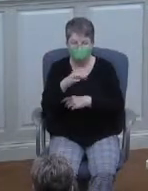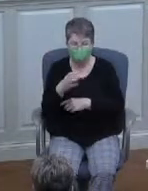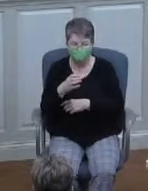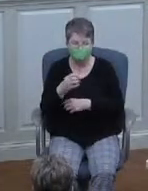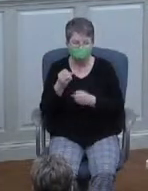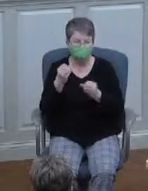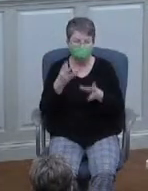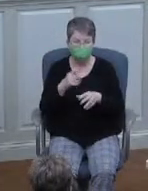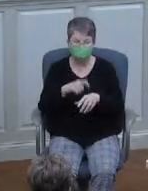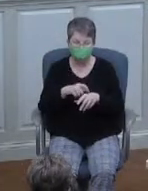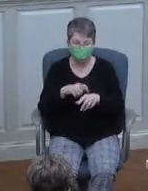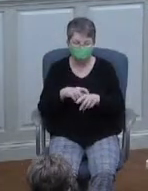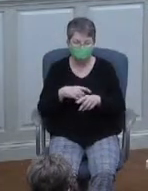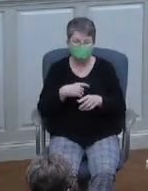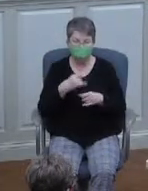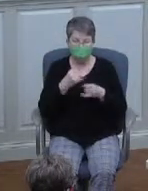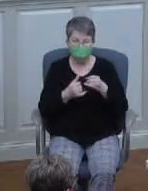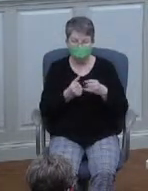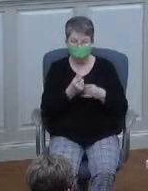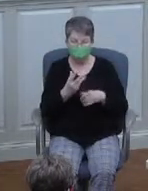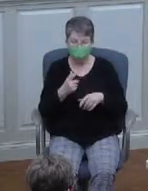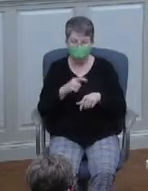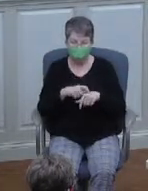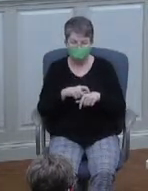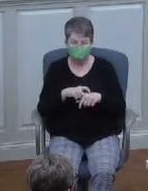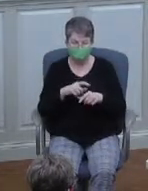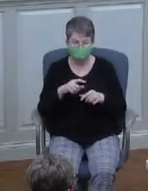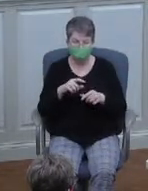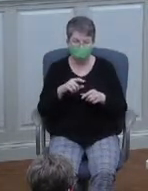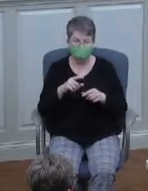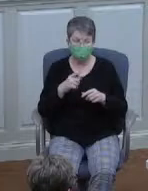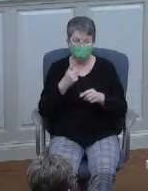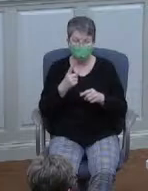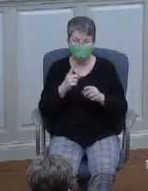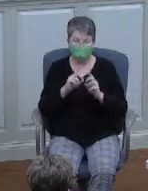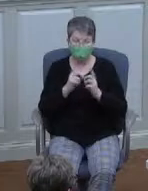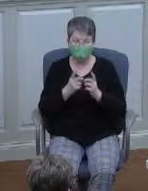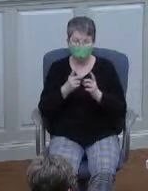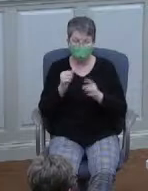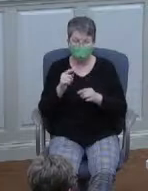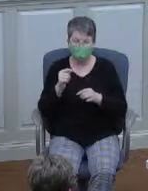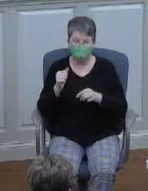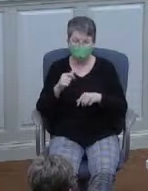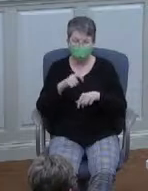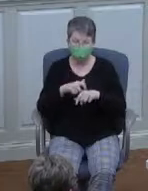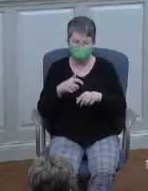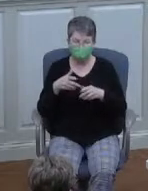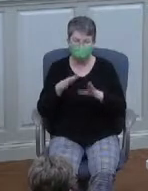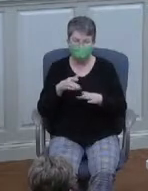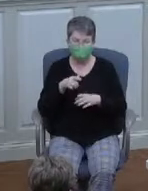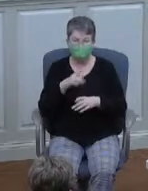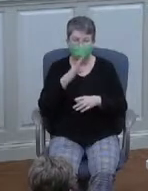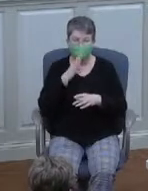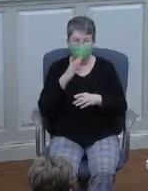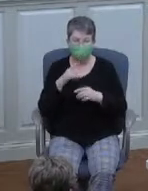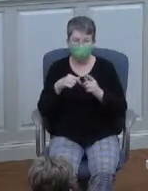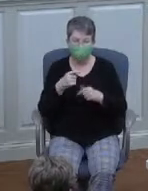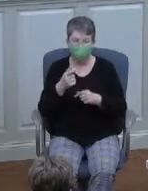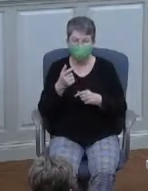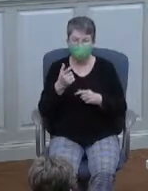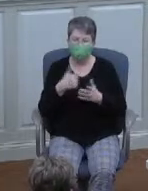And what we've tried to do over the last few months is one department at a time tried to allow them to talk about a little bit about what they